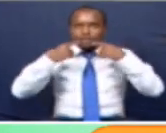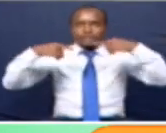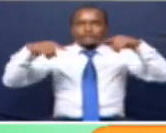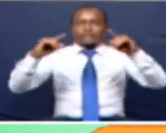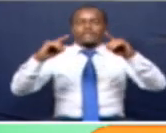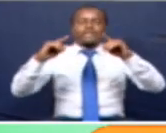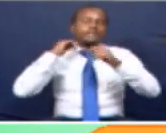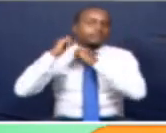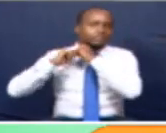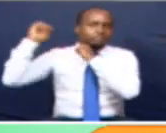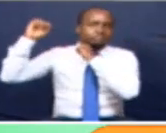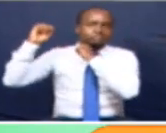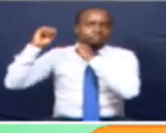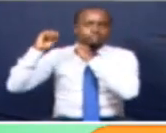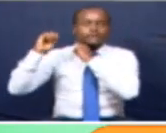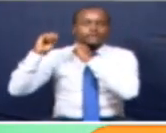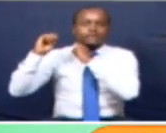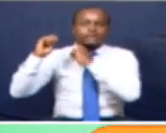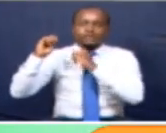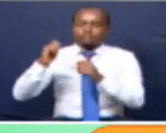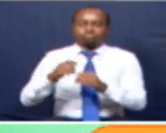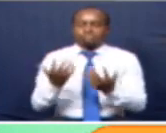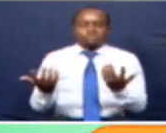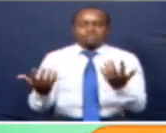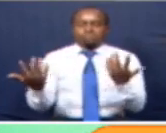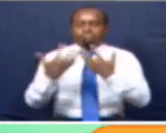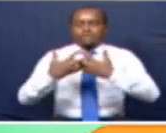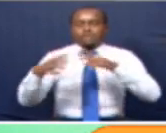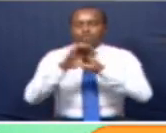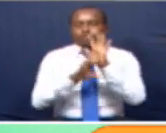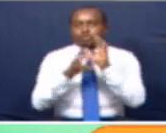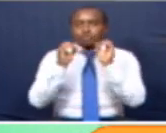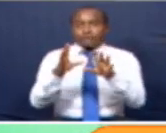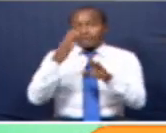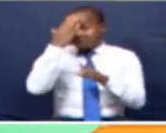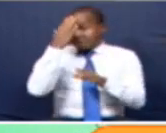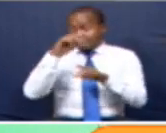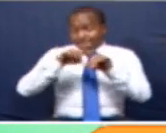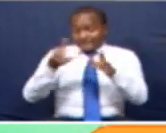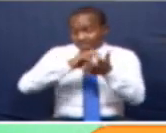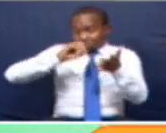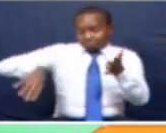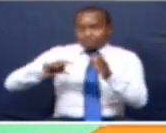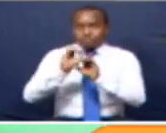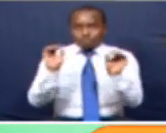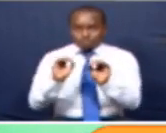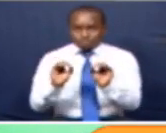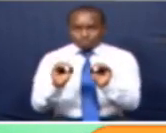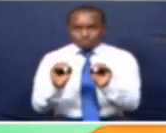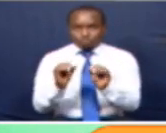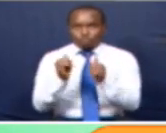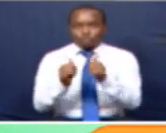murder convicts unconstitutional, although the court did not abolish the death sentence, which is what had been sought by